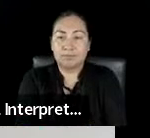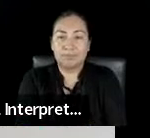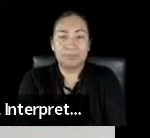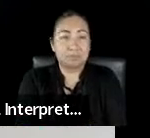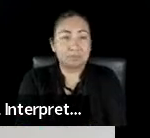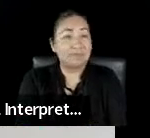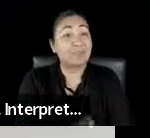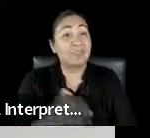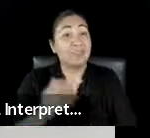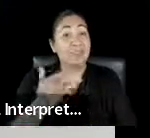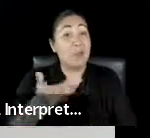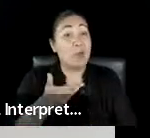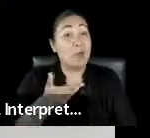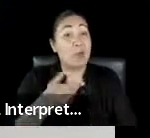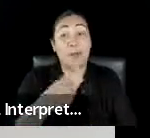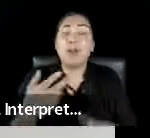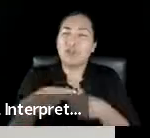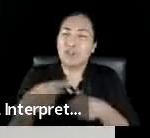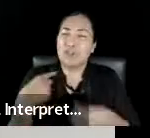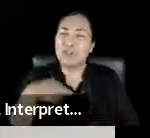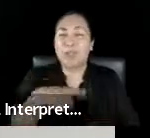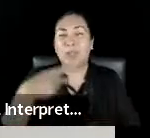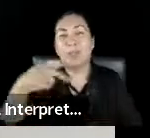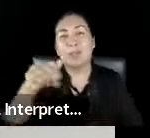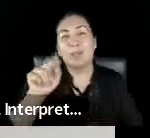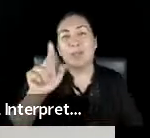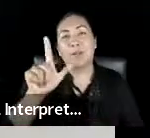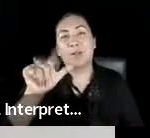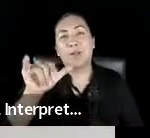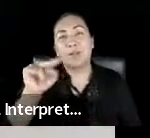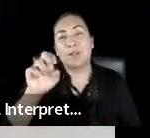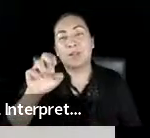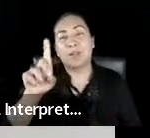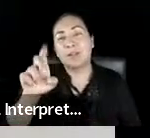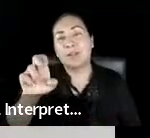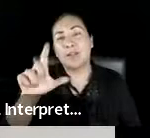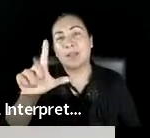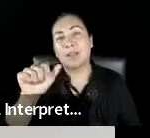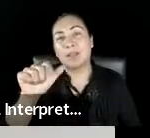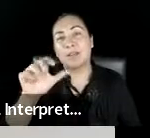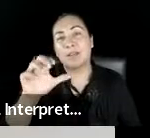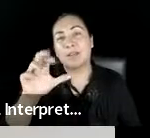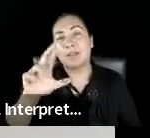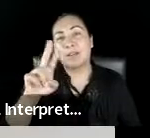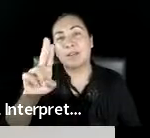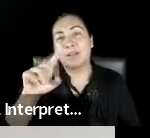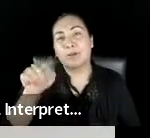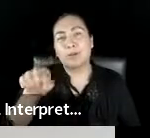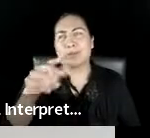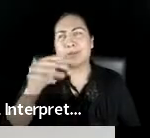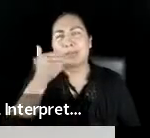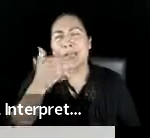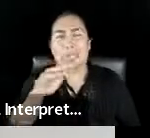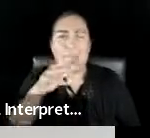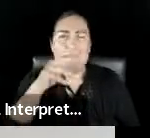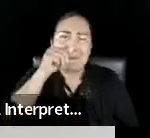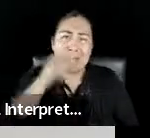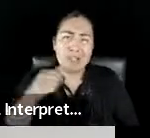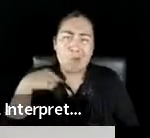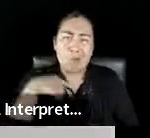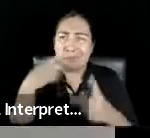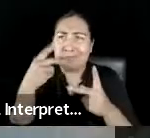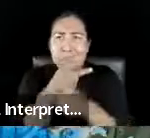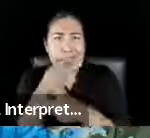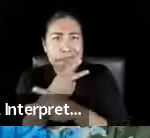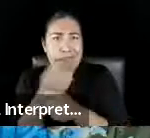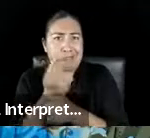All right, and welcoming, joining me on stage is Pauline de la Cruz. Pauline, thank you for being patient as we're working through everything tonight.